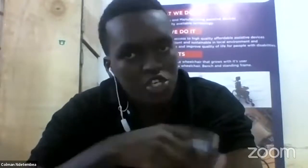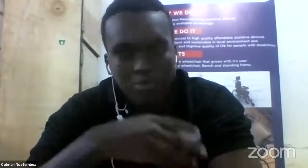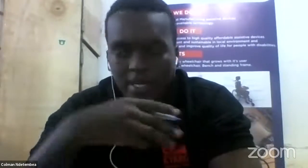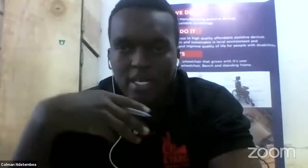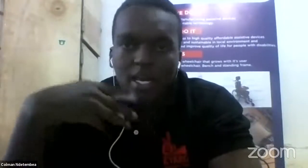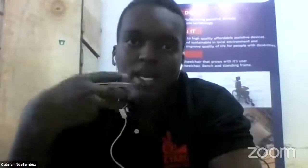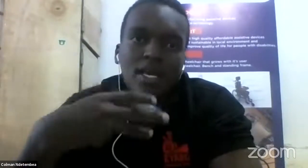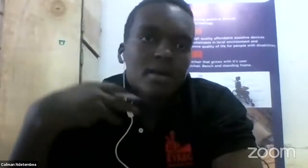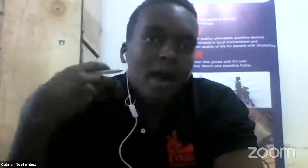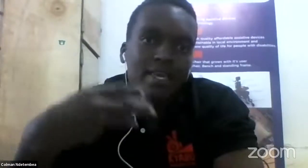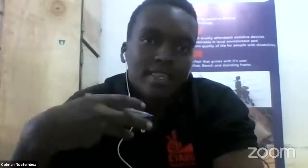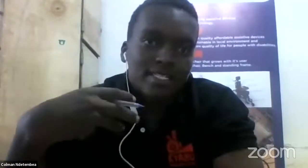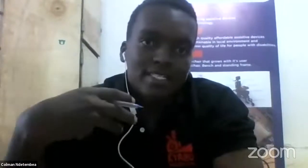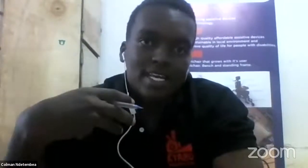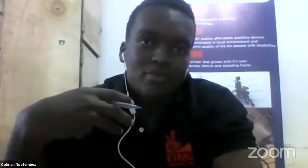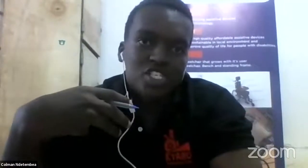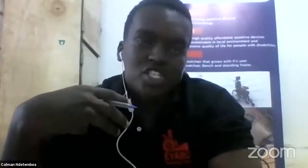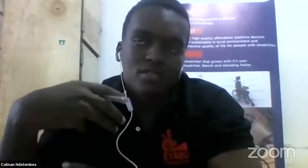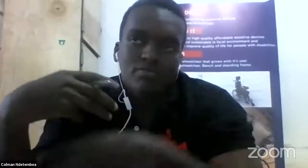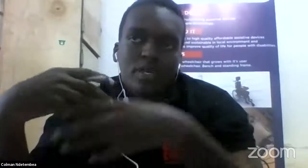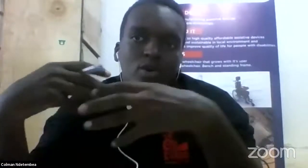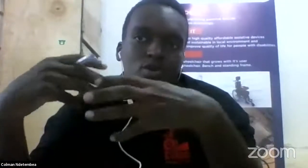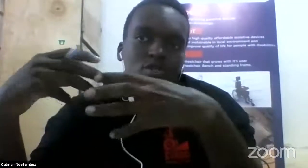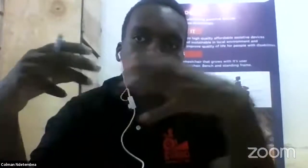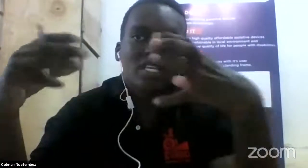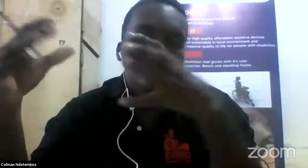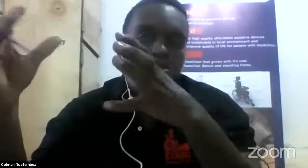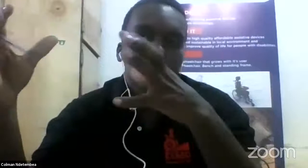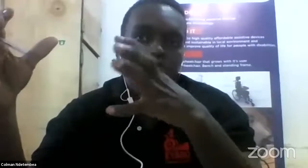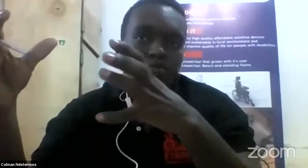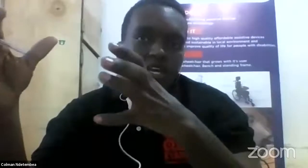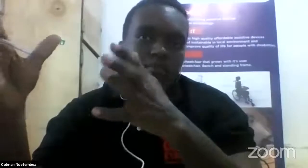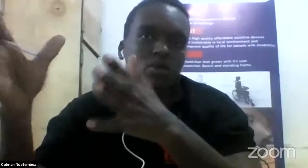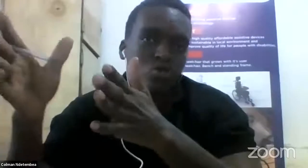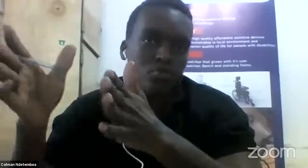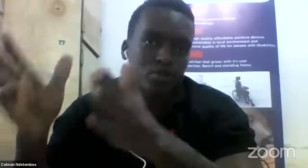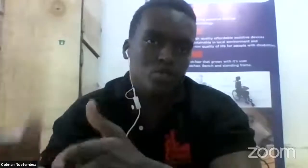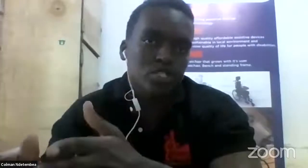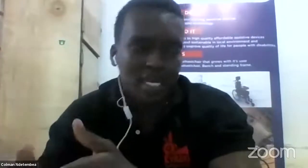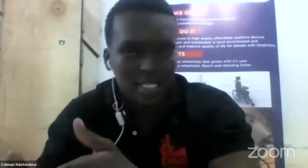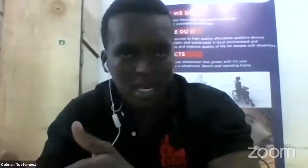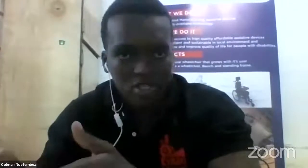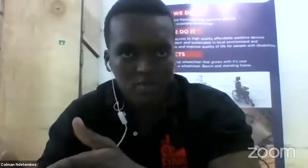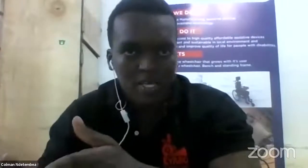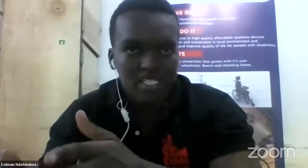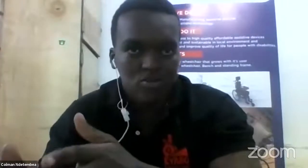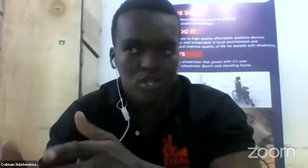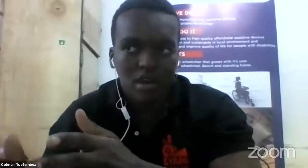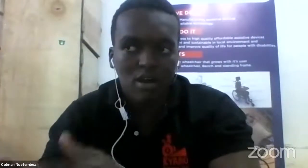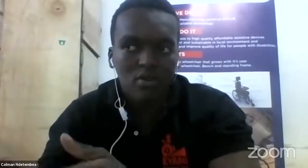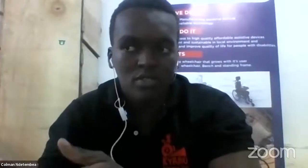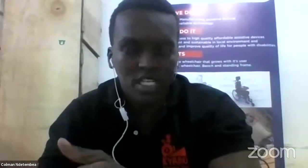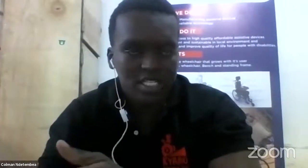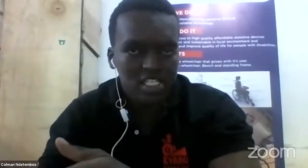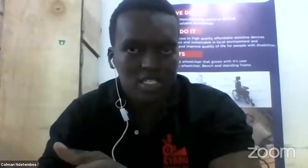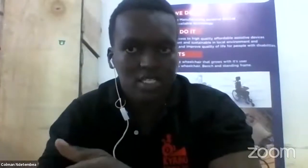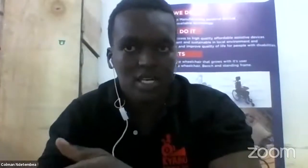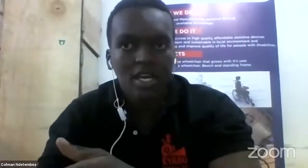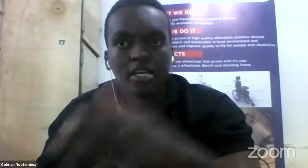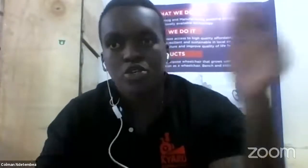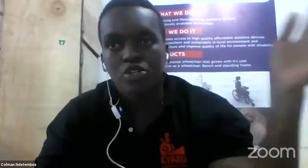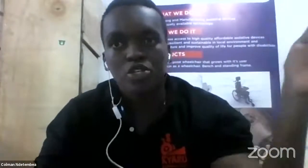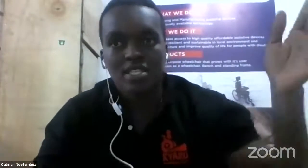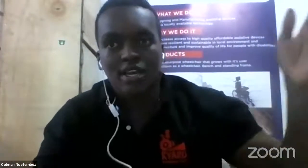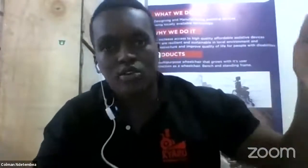our workshop and buying the necessary machine, because we need to be able to produce at our own space with our own